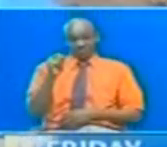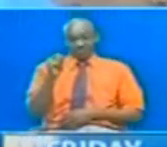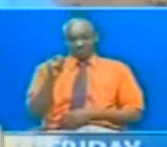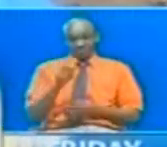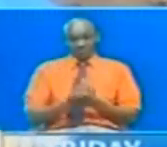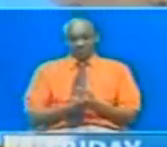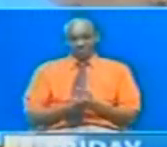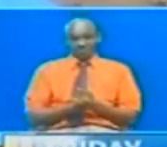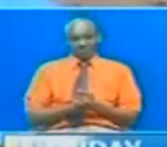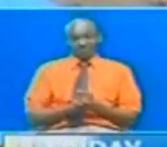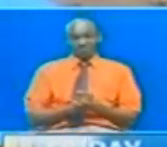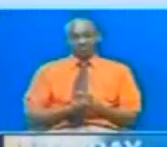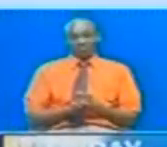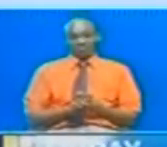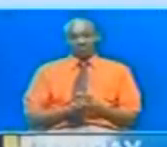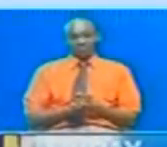Village, Jomvu.